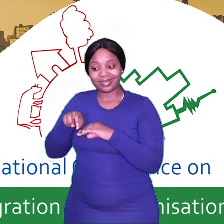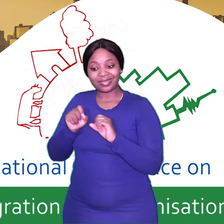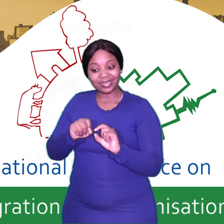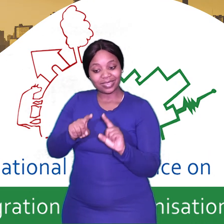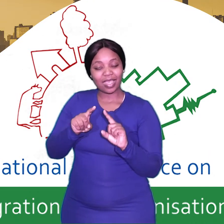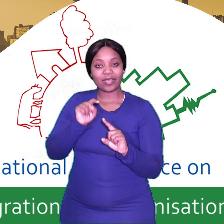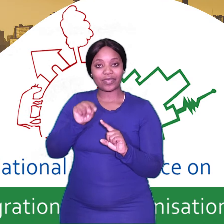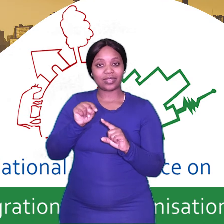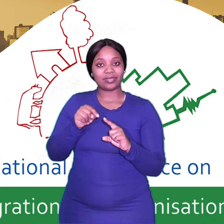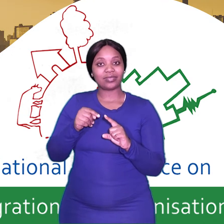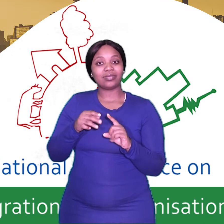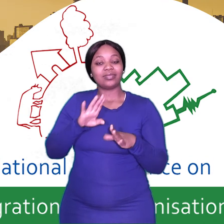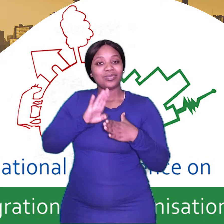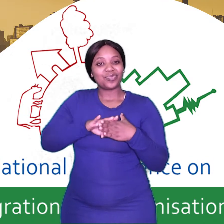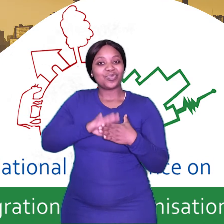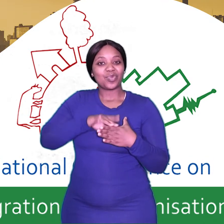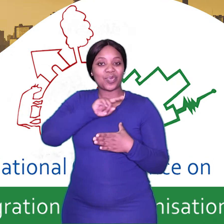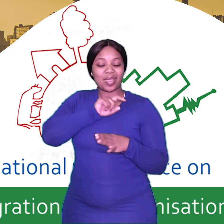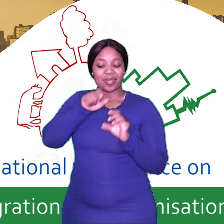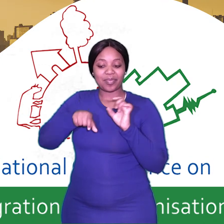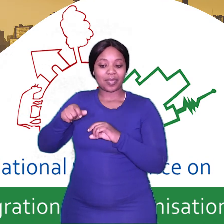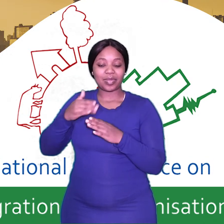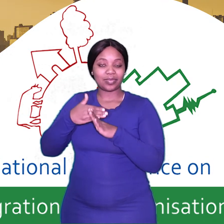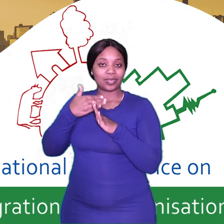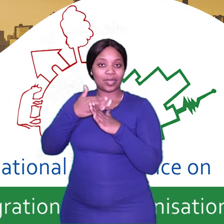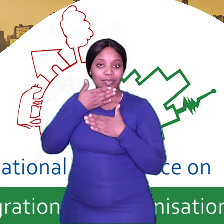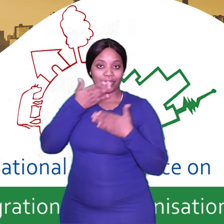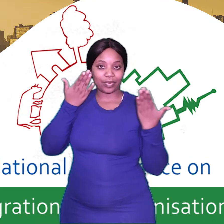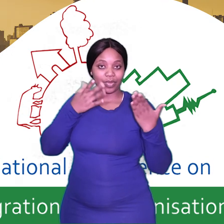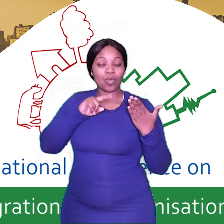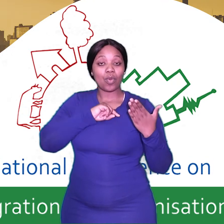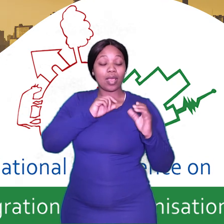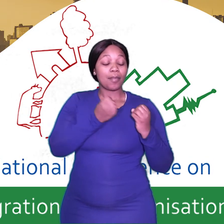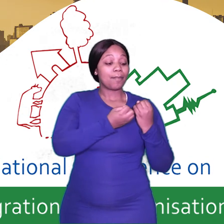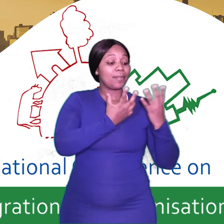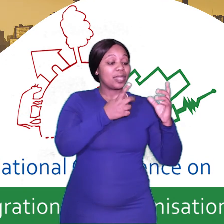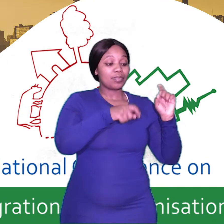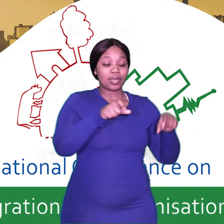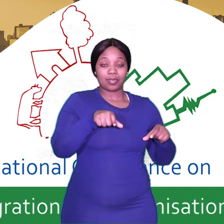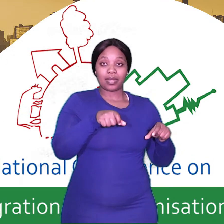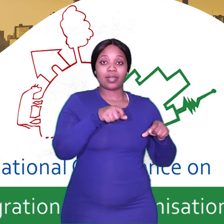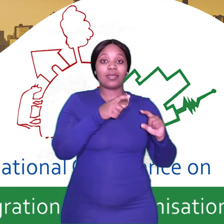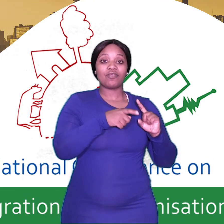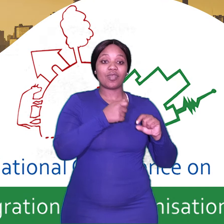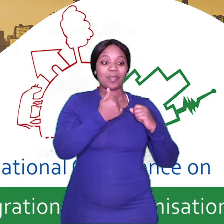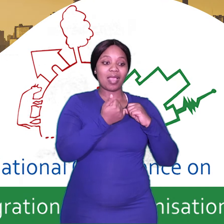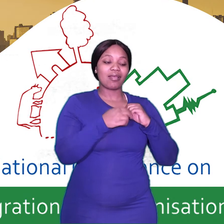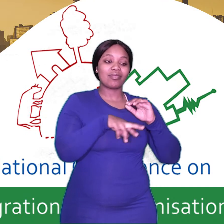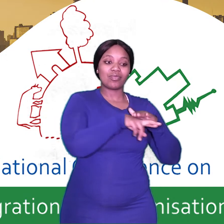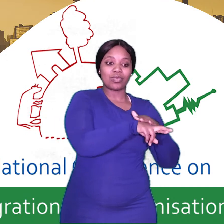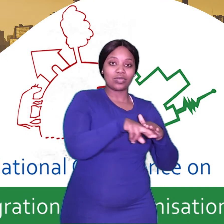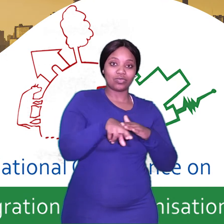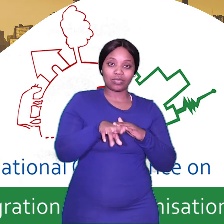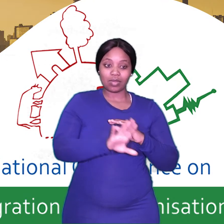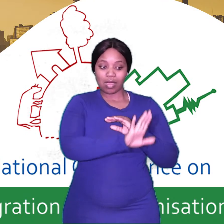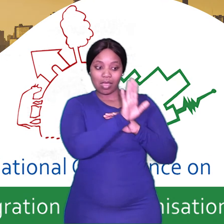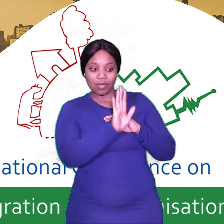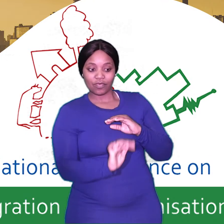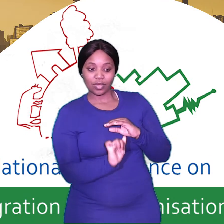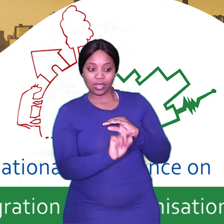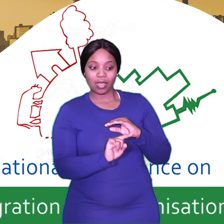of unemployment, as large number of migrants from less advantaged regions flock to